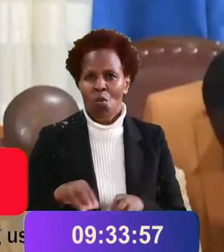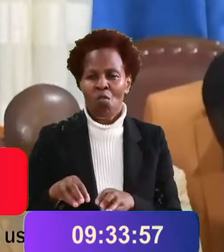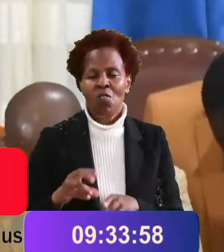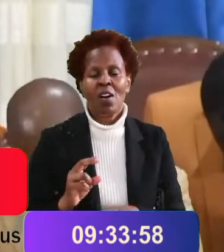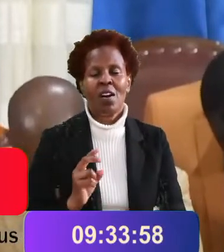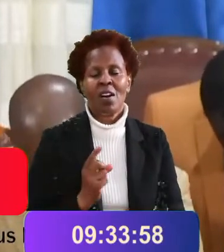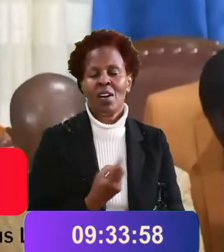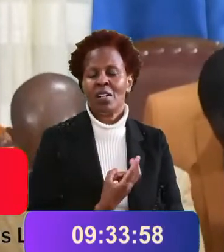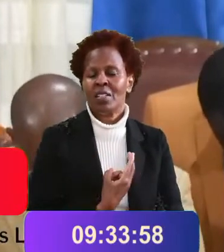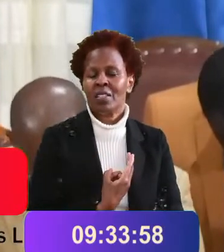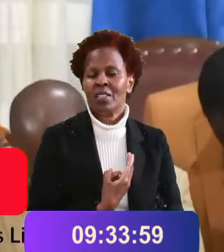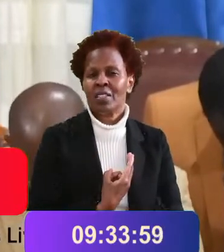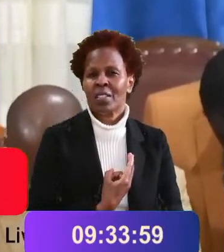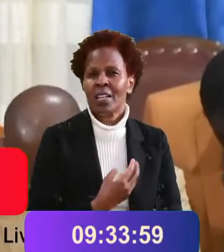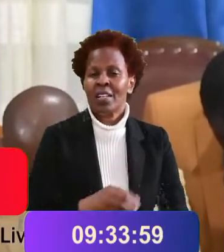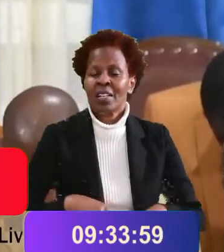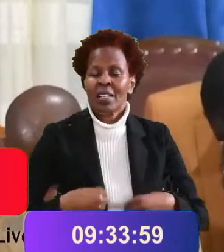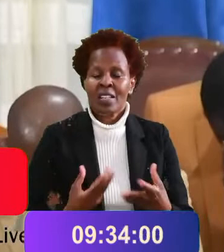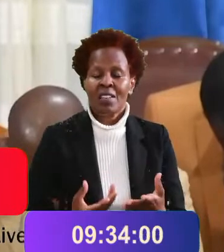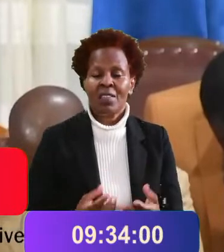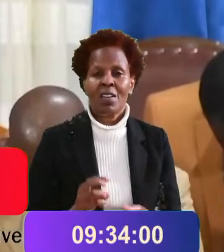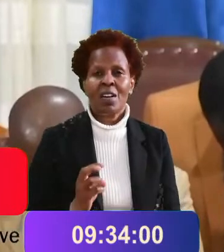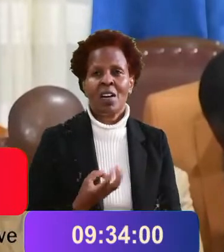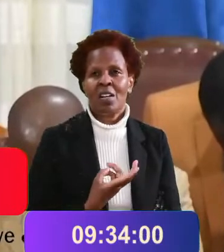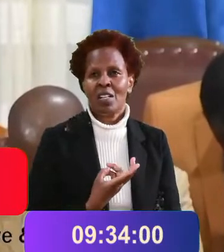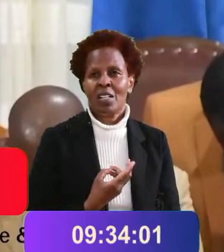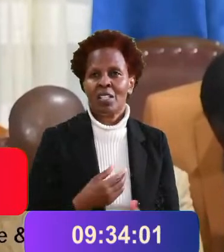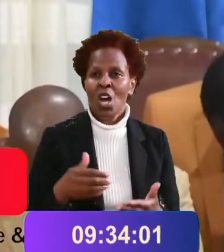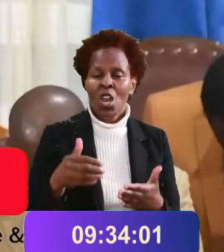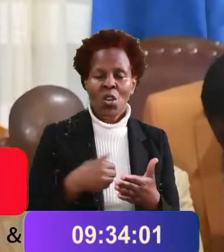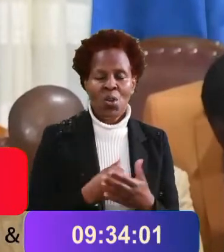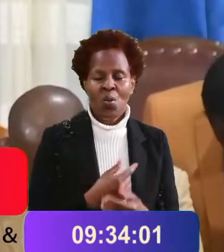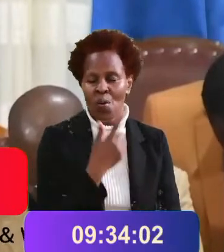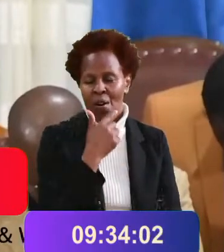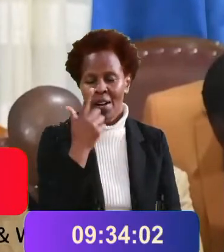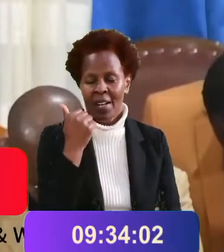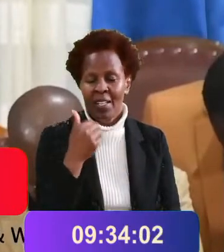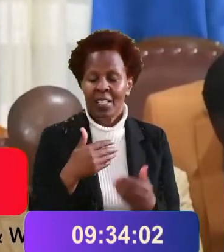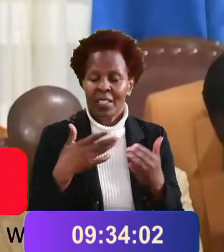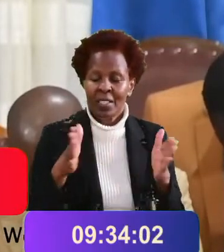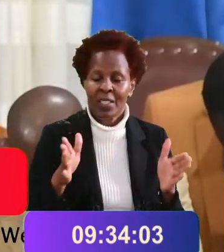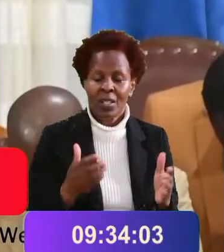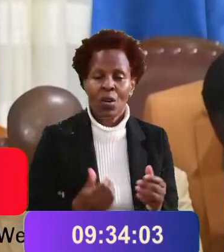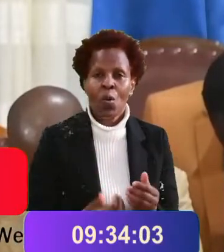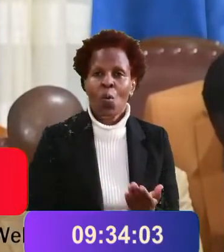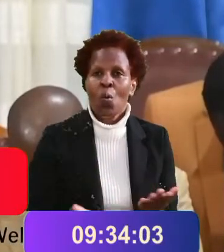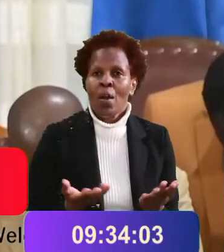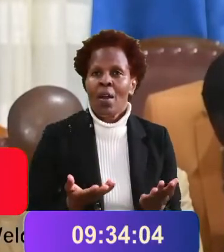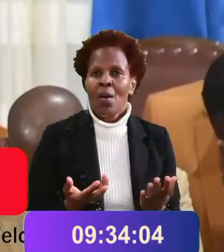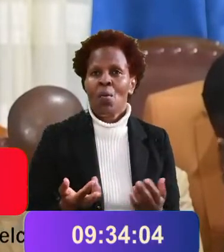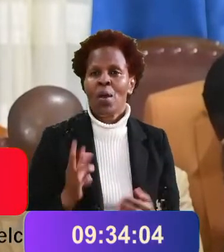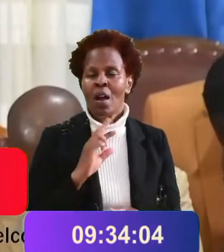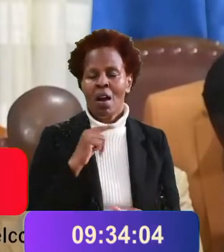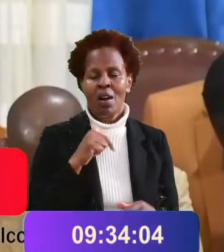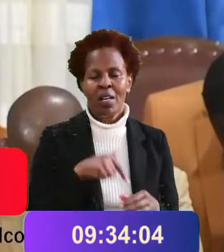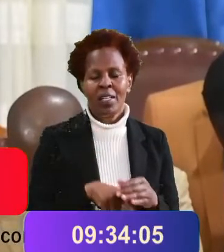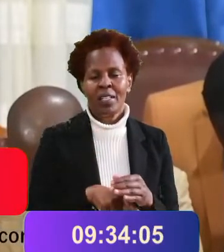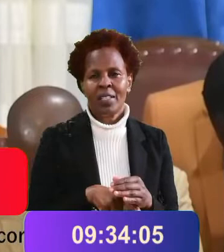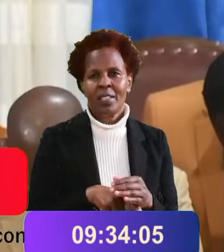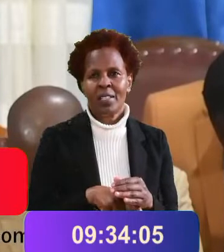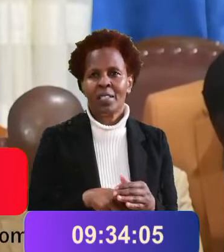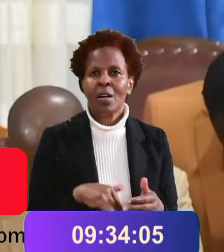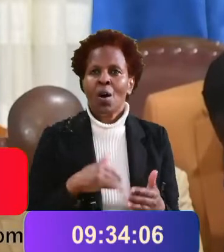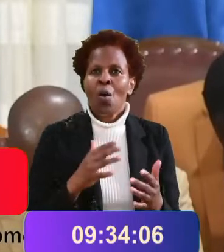You begin to give them new eyes to see the circumstance they are in as a circumstance that is